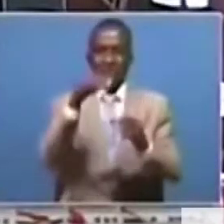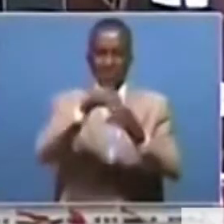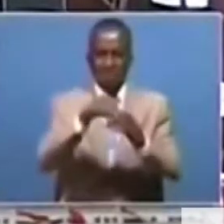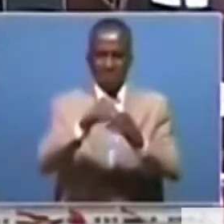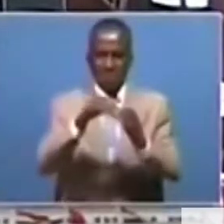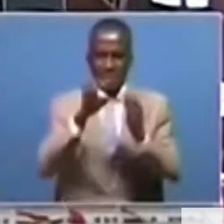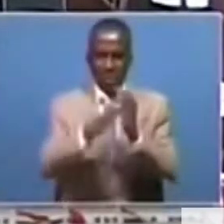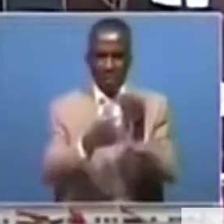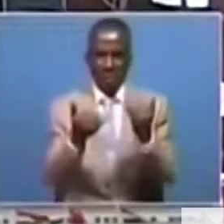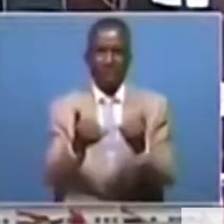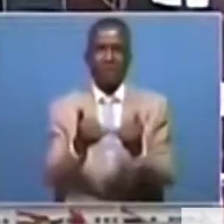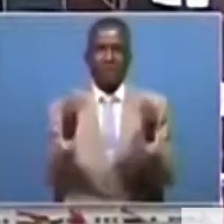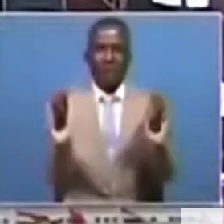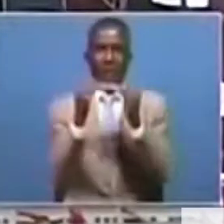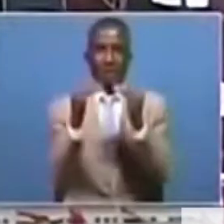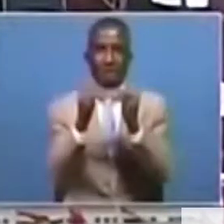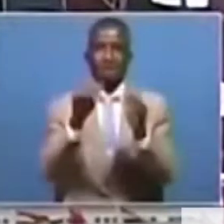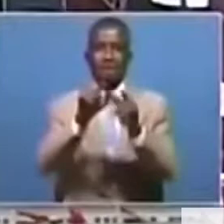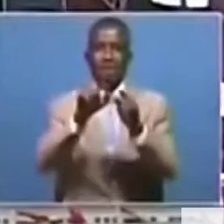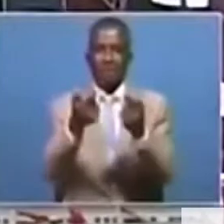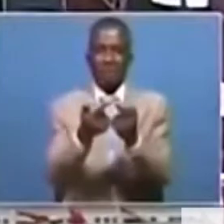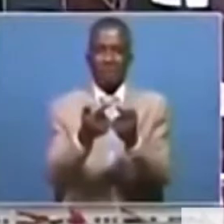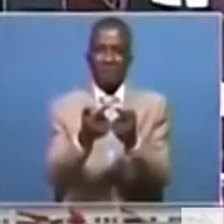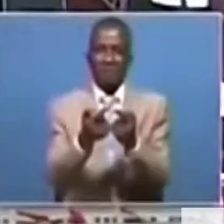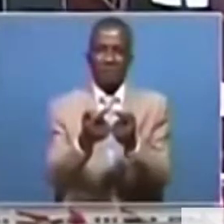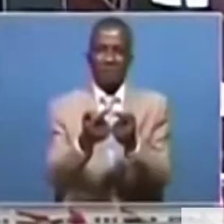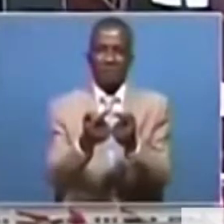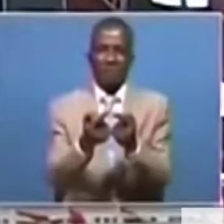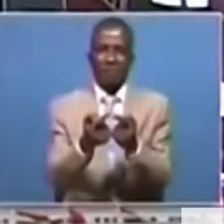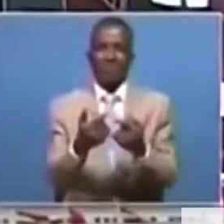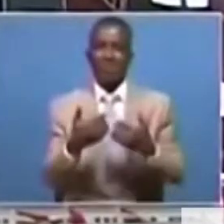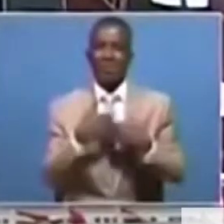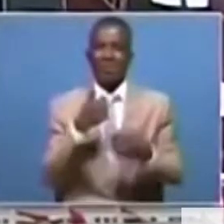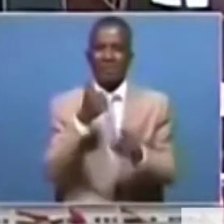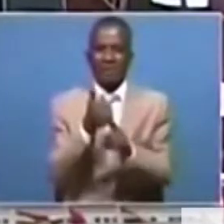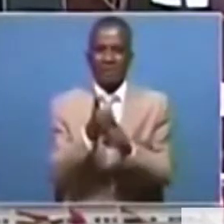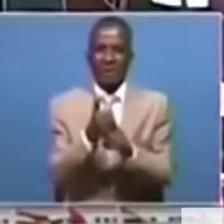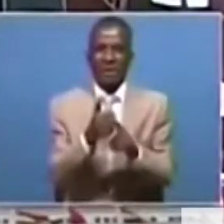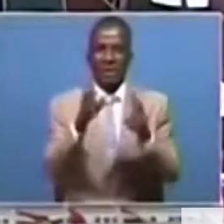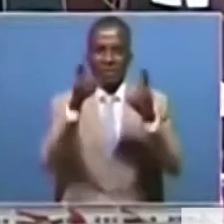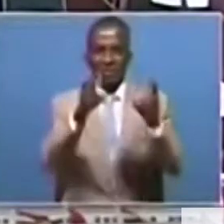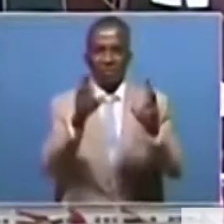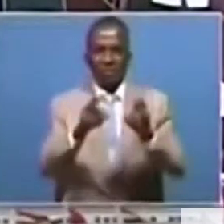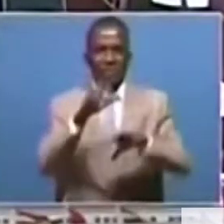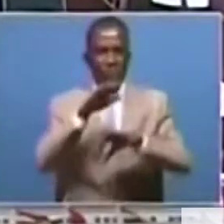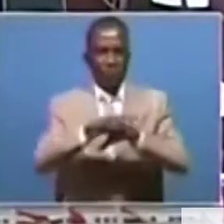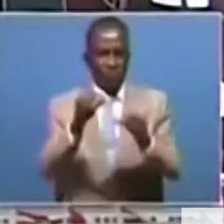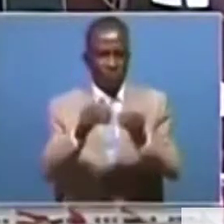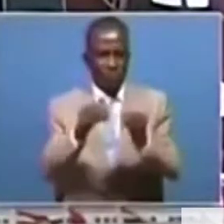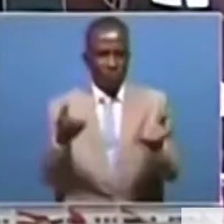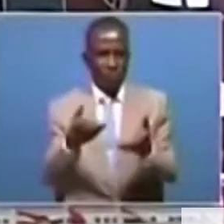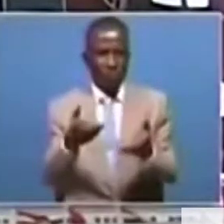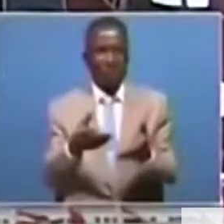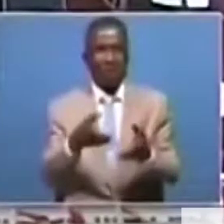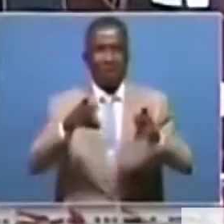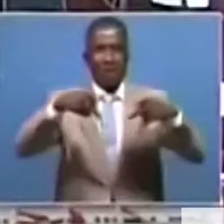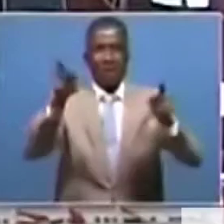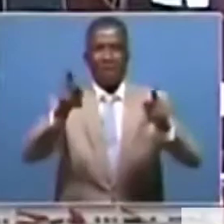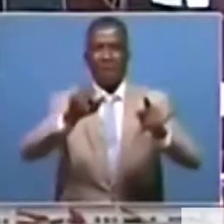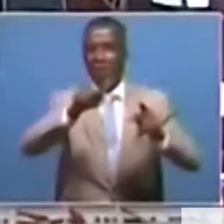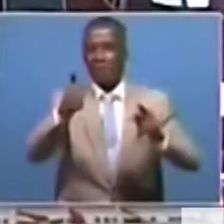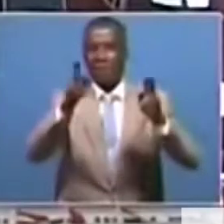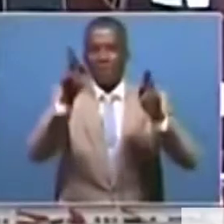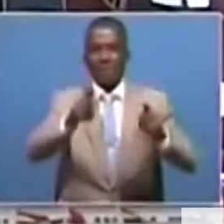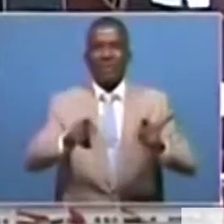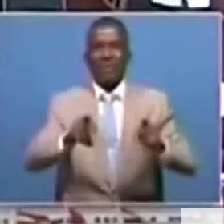of equity, when a party has, by that party's own statement, act or omission, intentionally and deliberately caused or permitted another